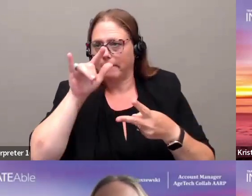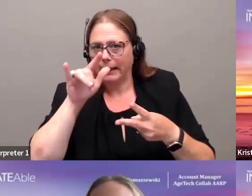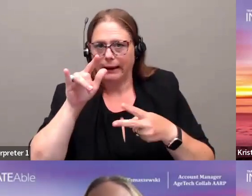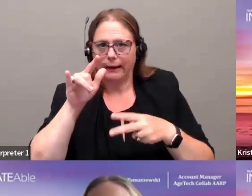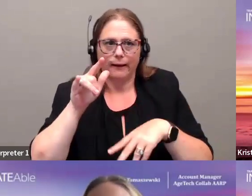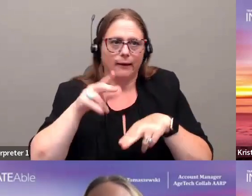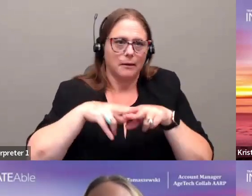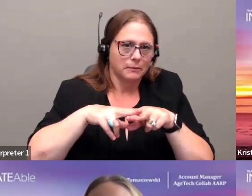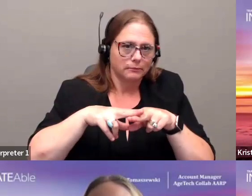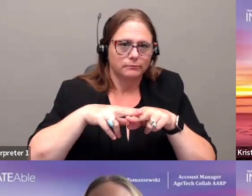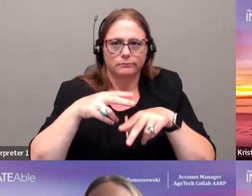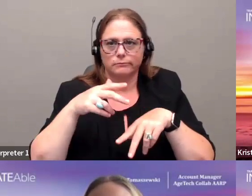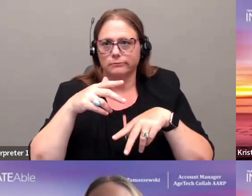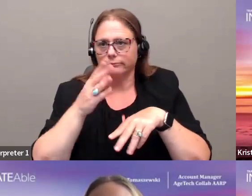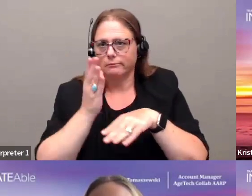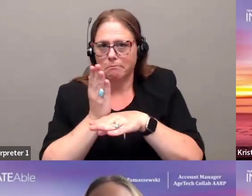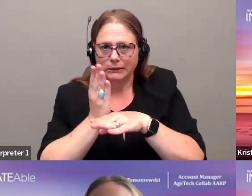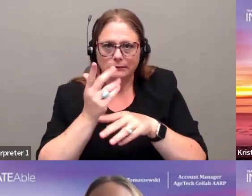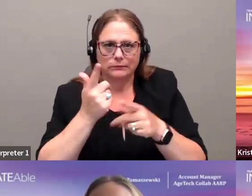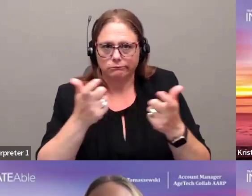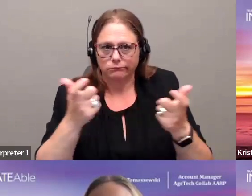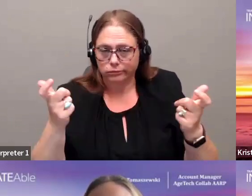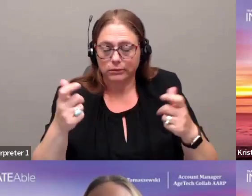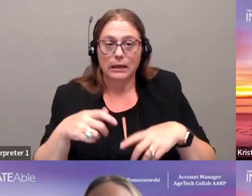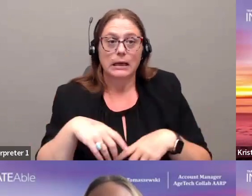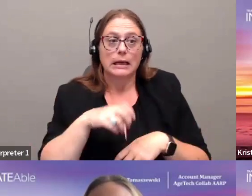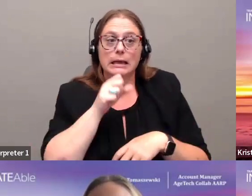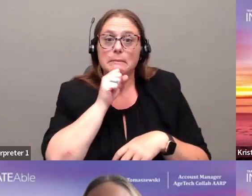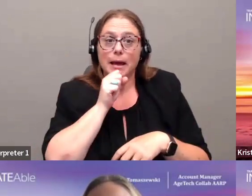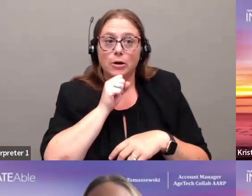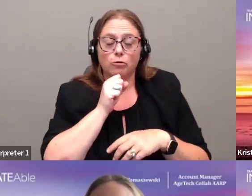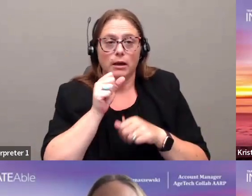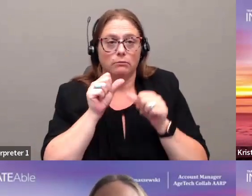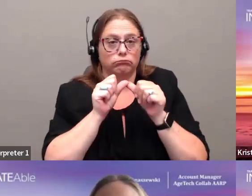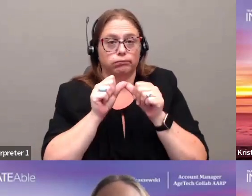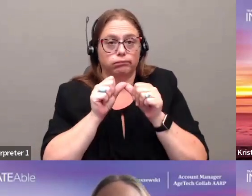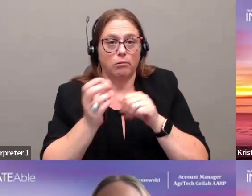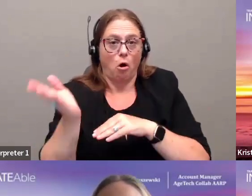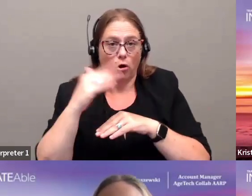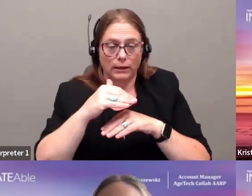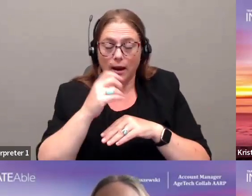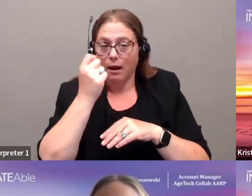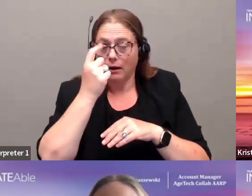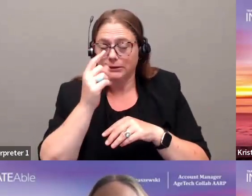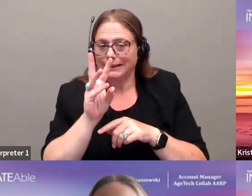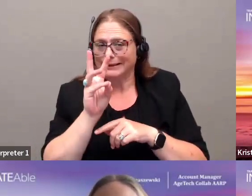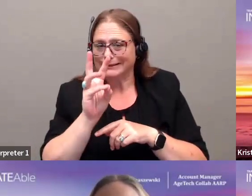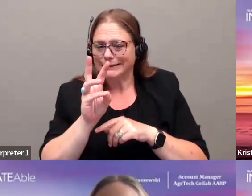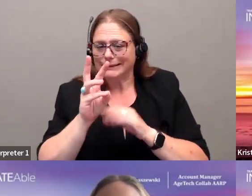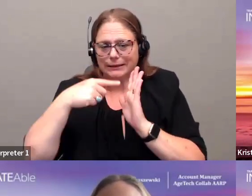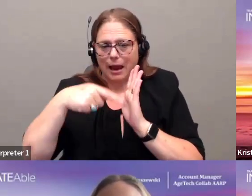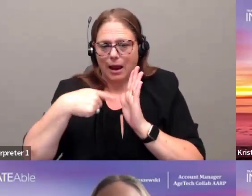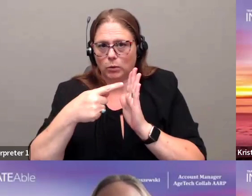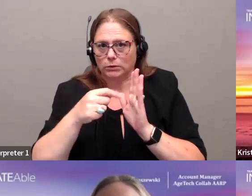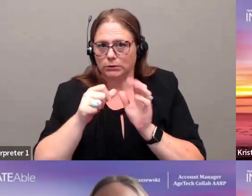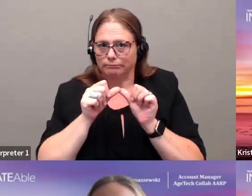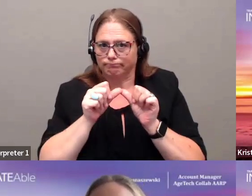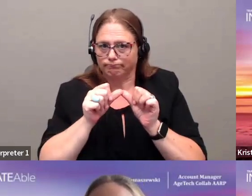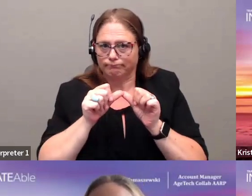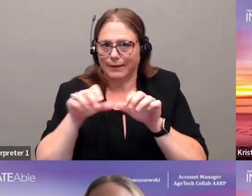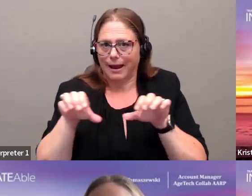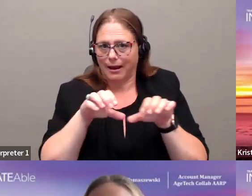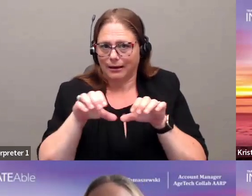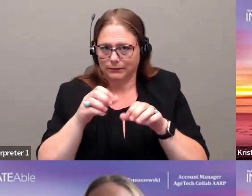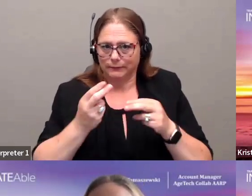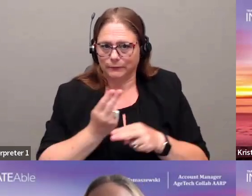trains, and so on. Battery life is an all-day charge with 6 hours of active use. So really a viable mobility